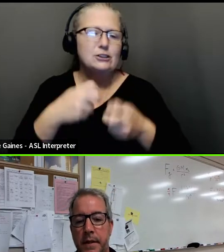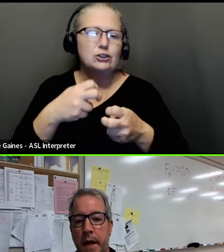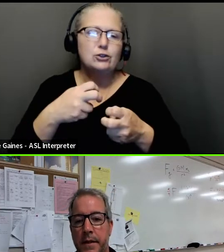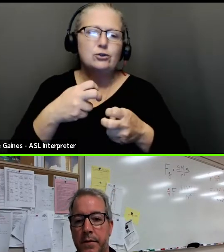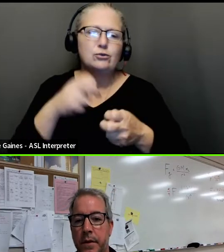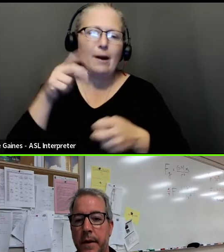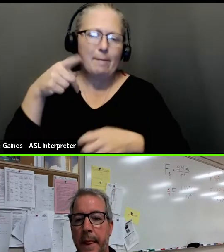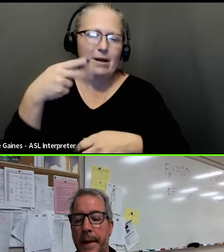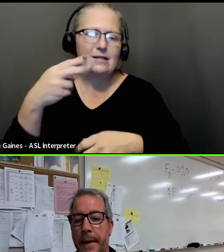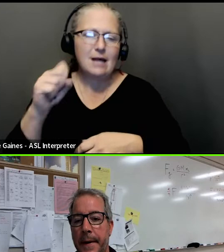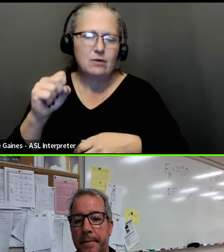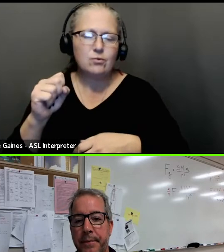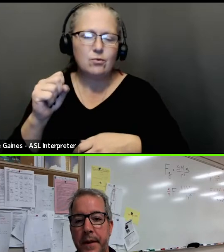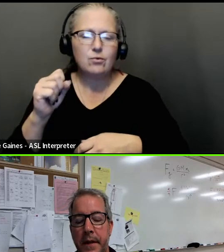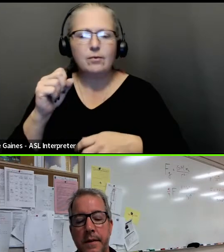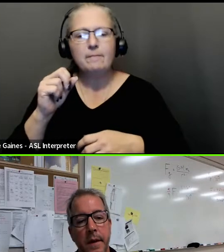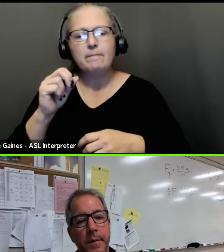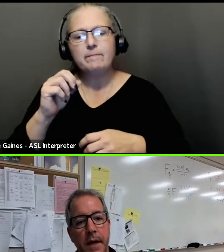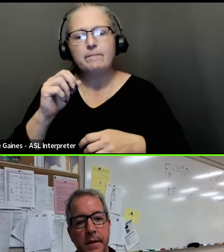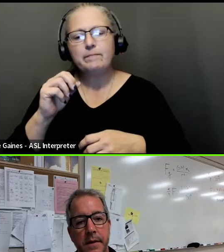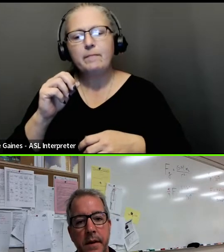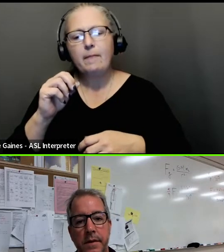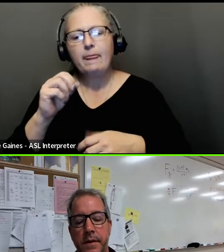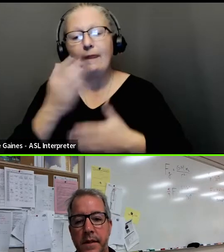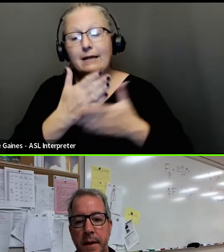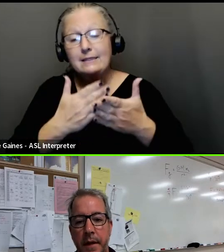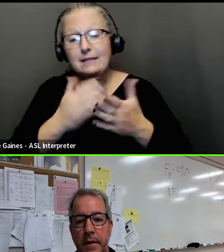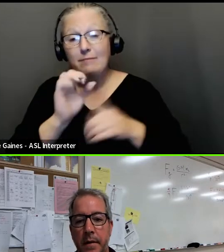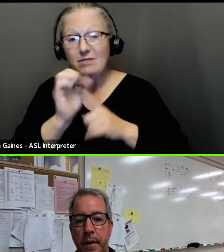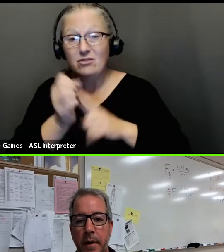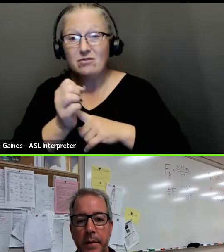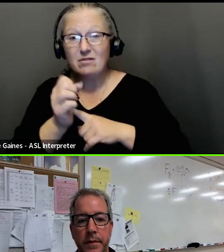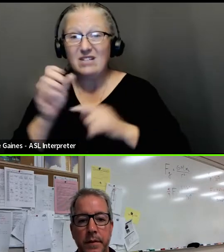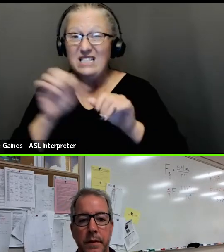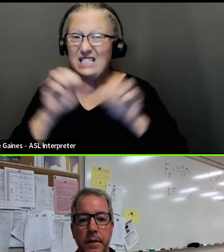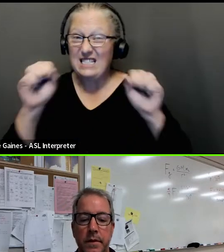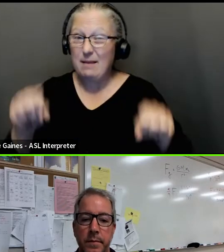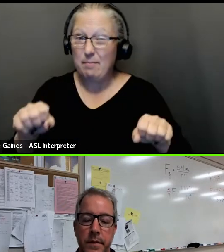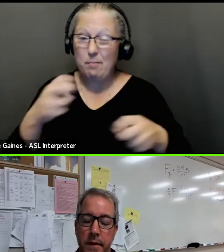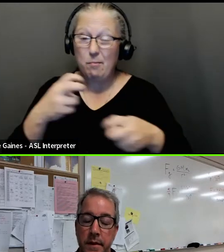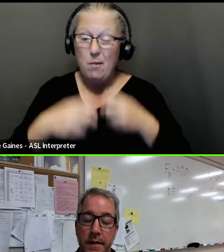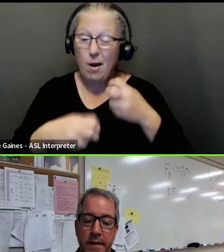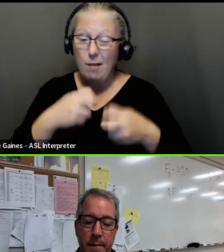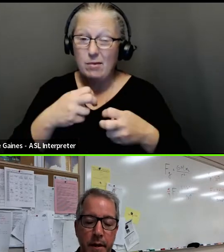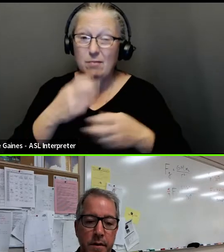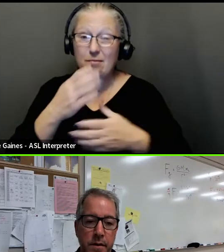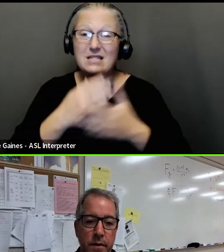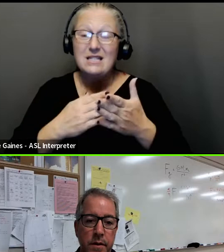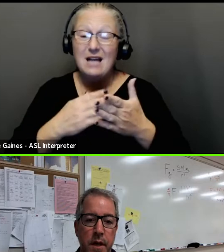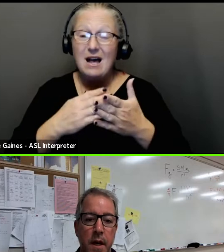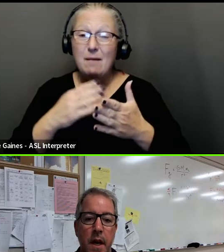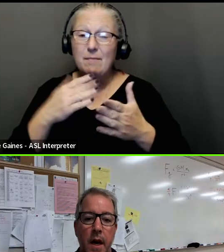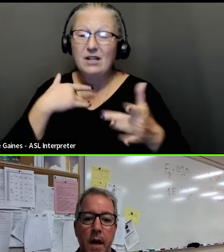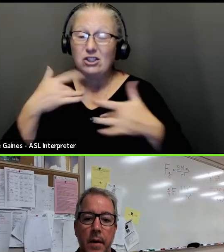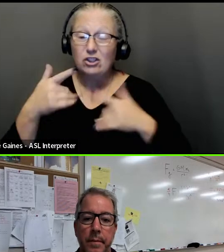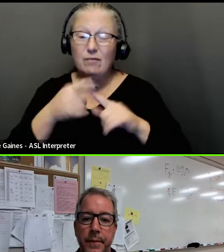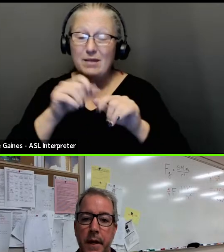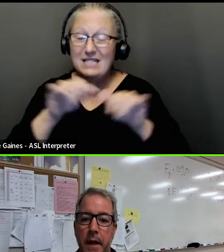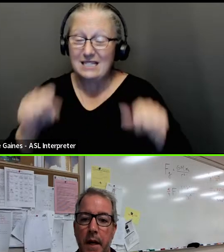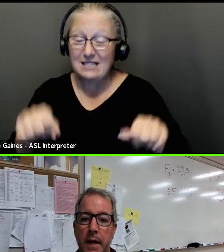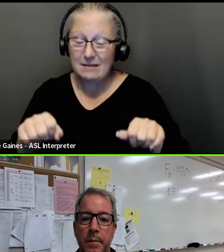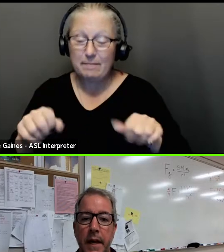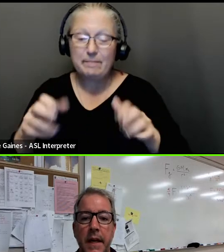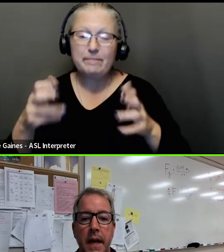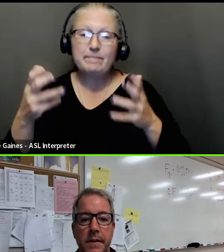at Peninsula High School. In some cases, there are systemic problems, some systemic concerns,